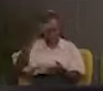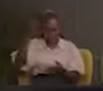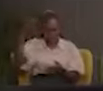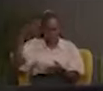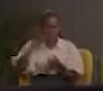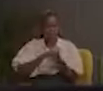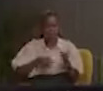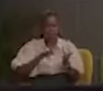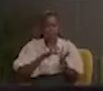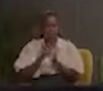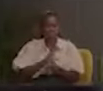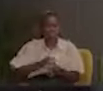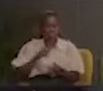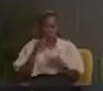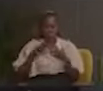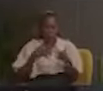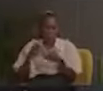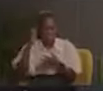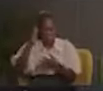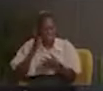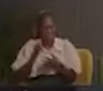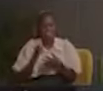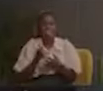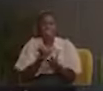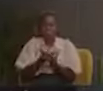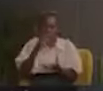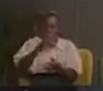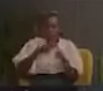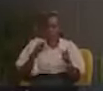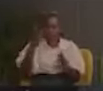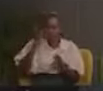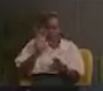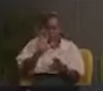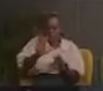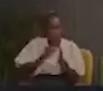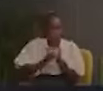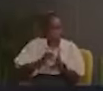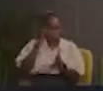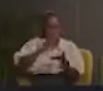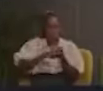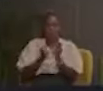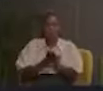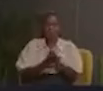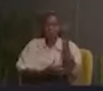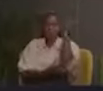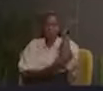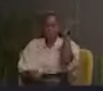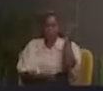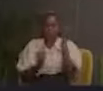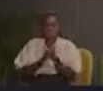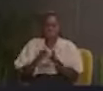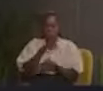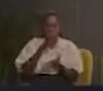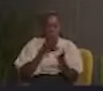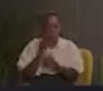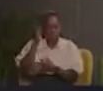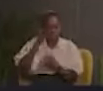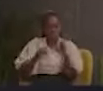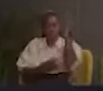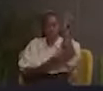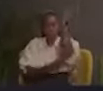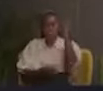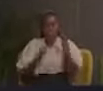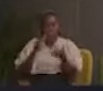that though he was rich, yet for your sake he became poor. 2 Corinthians 8 and 9, that ye through his poverty might become